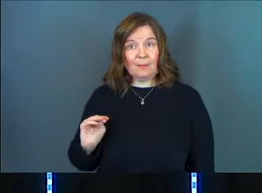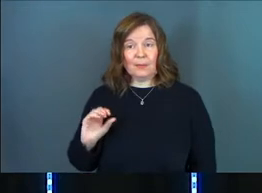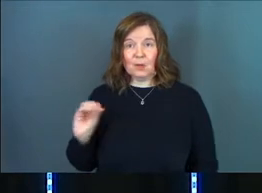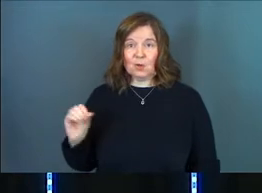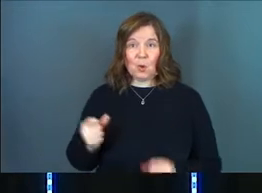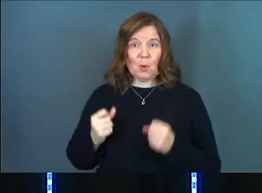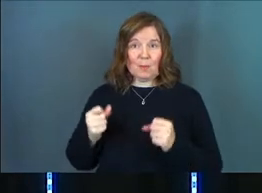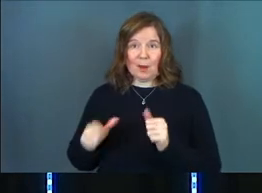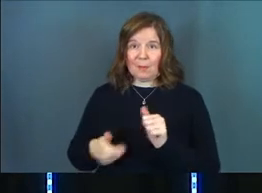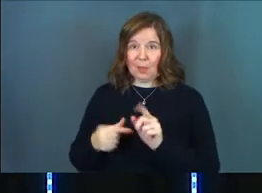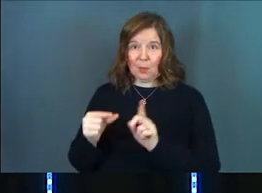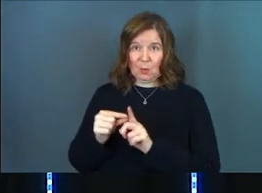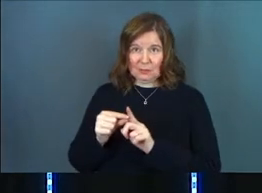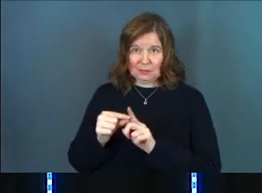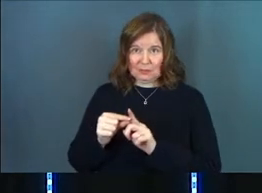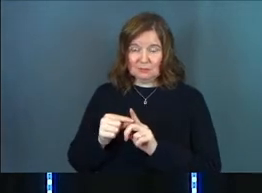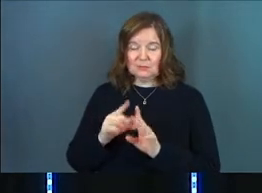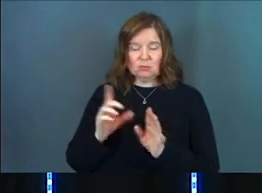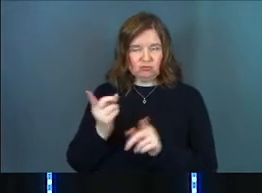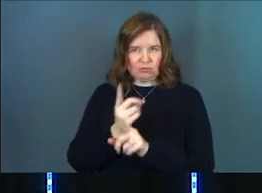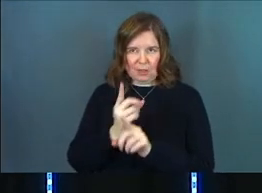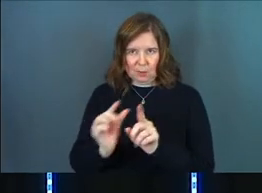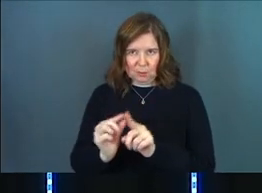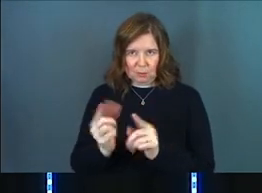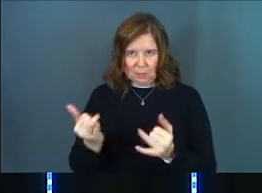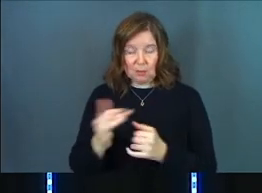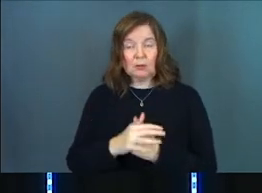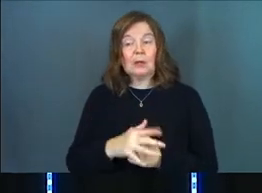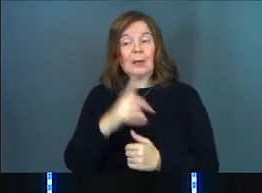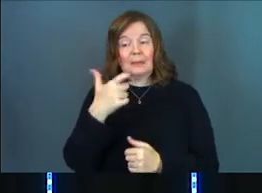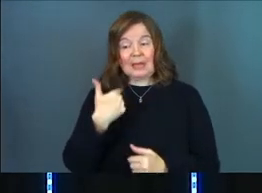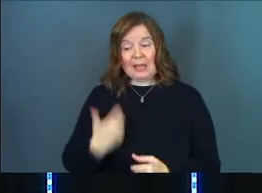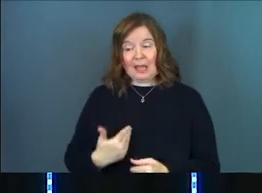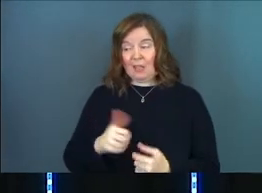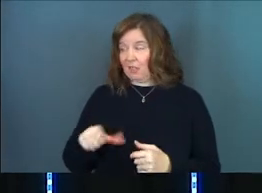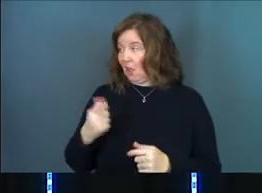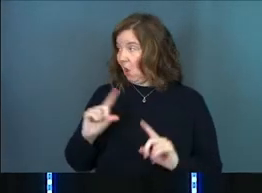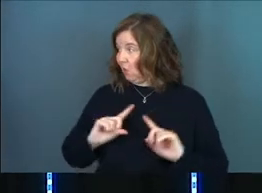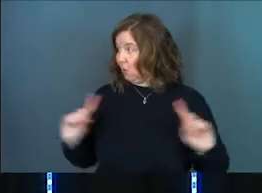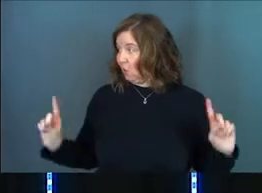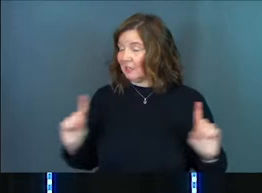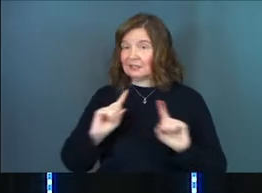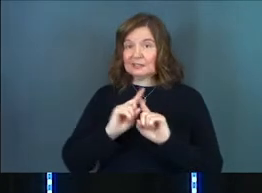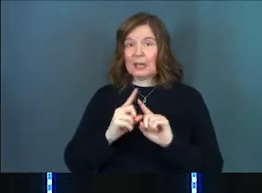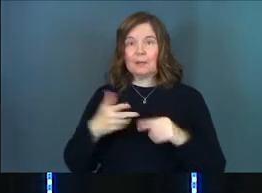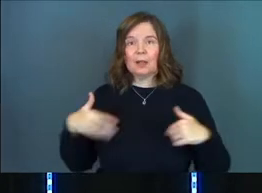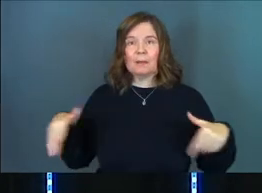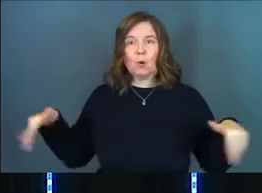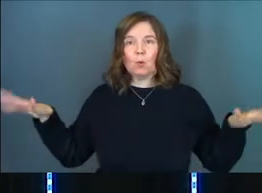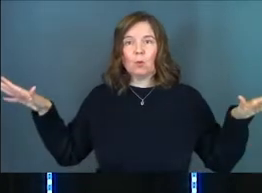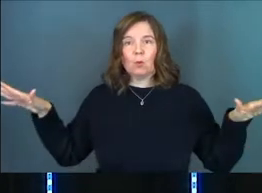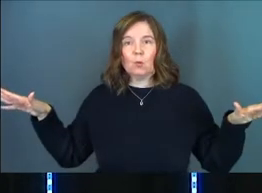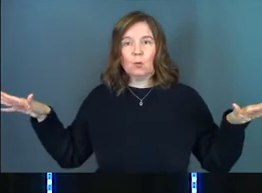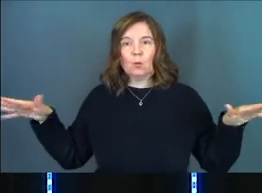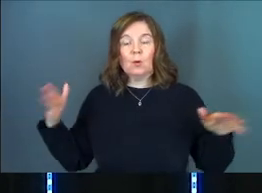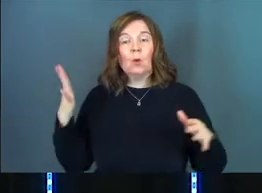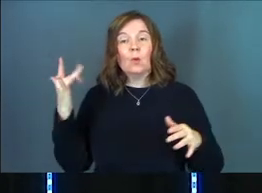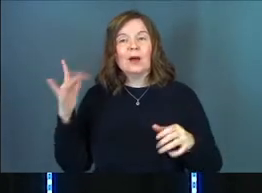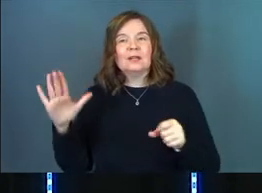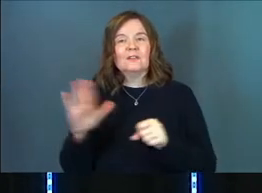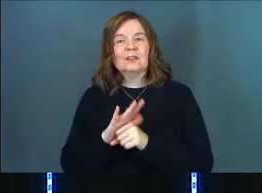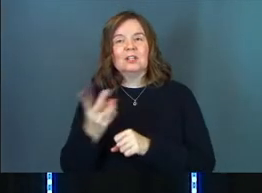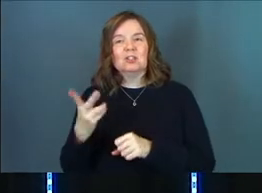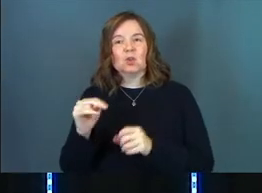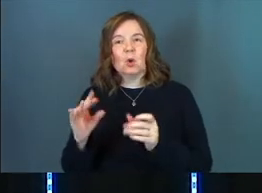power behind the words this time. "And since I am the one that you want, let these others go." He did this to fulfill